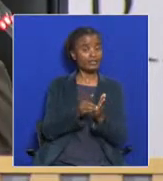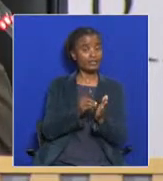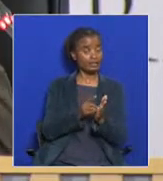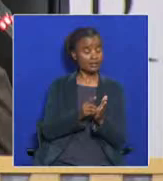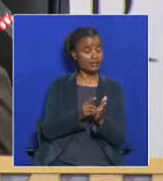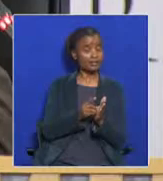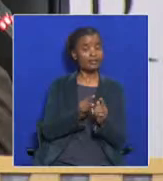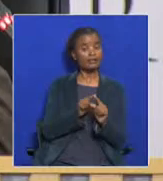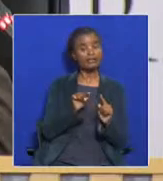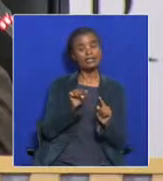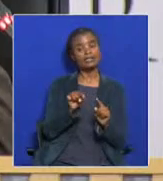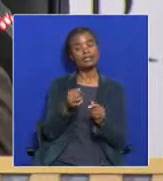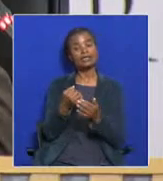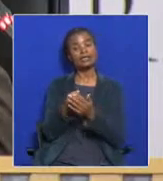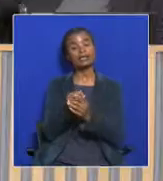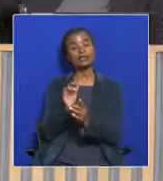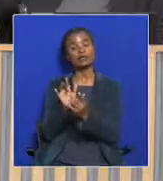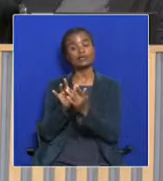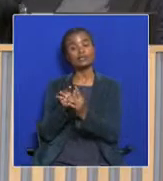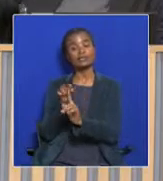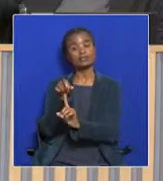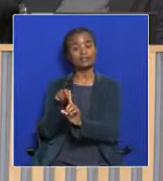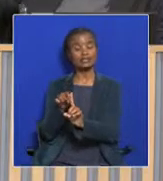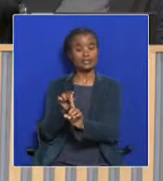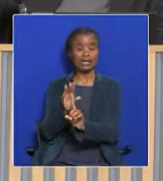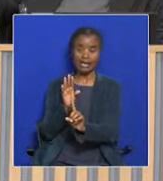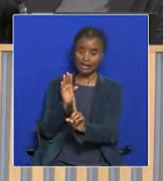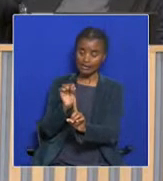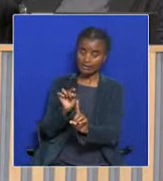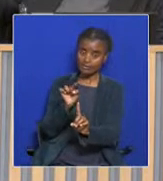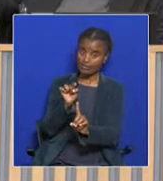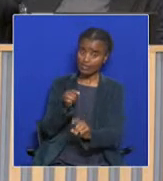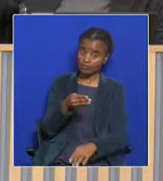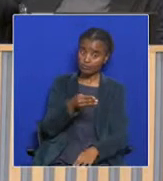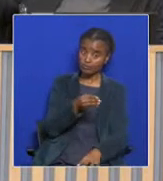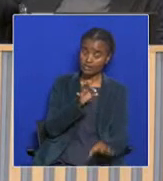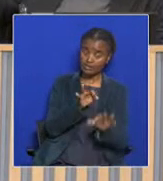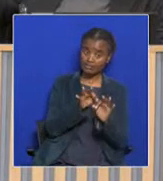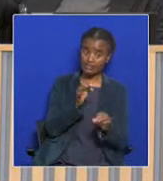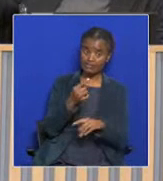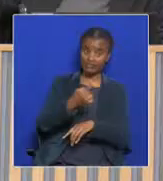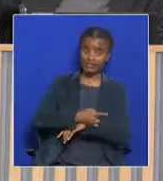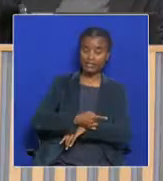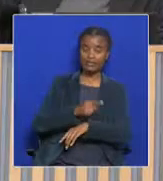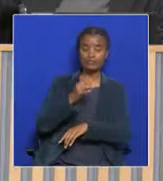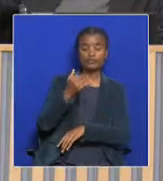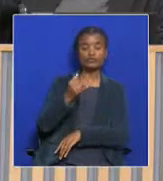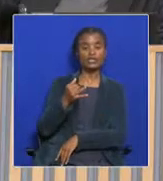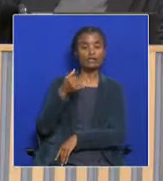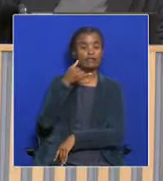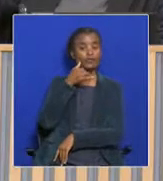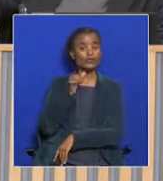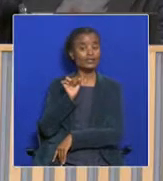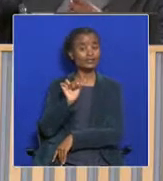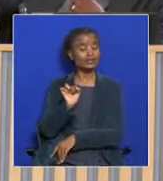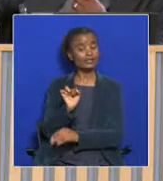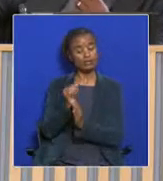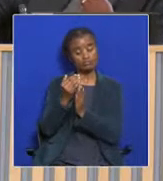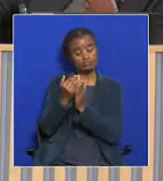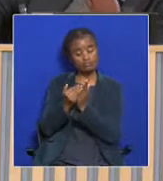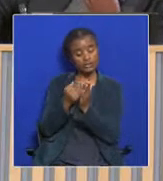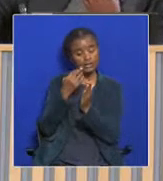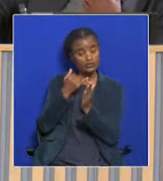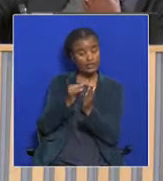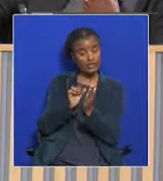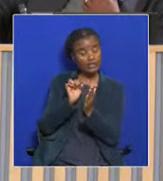him whether he was there on this specific day? Should they not have checked his phone records to see if he was at CHC depot? Should they not have checked my vehicle